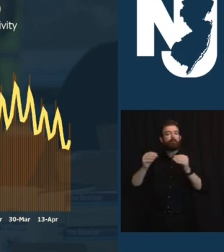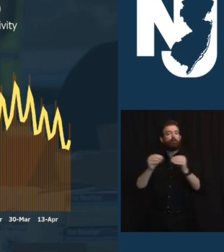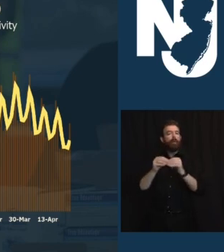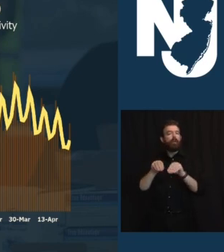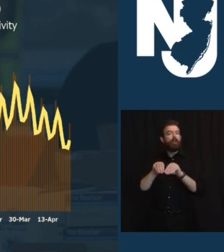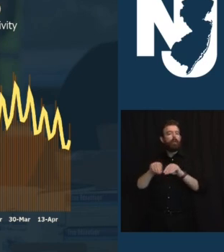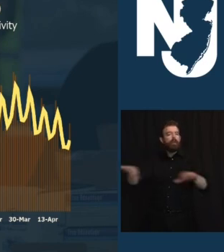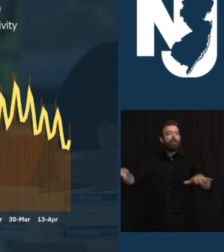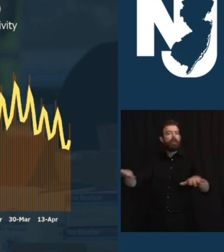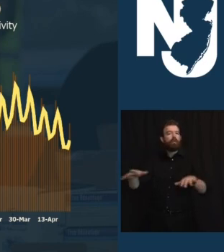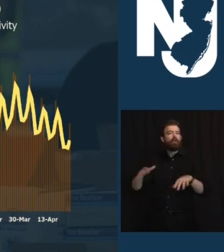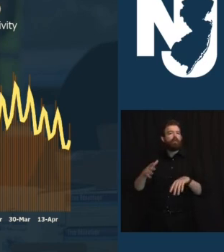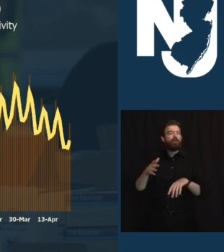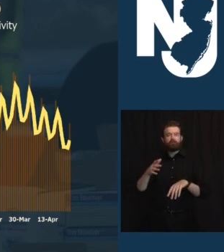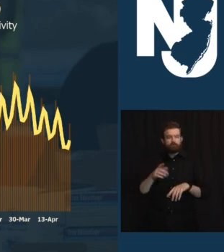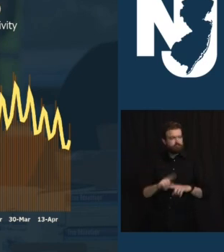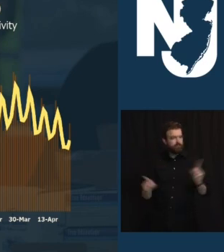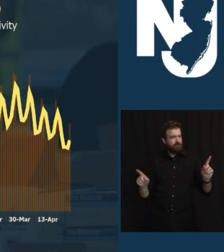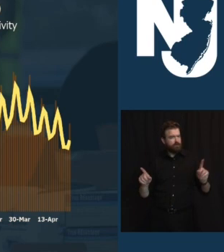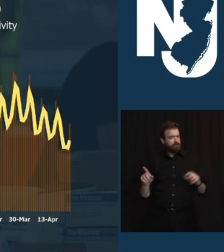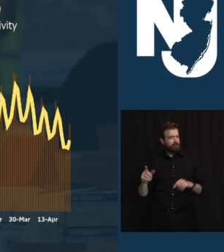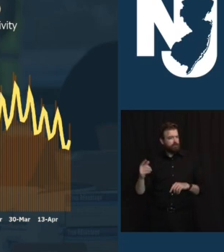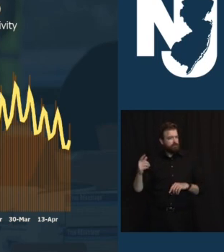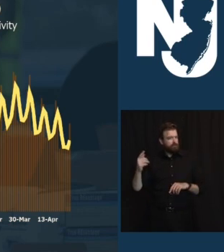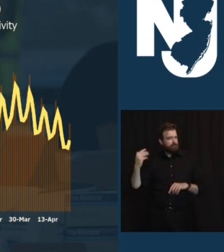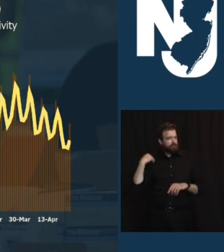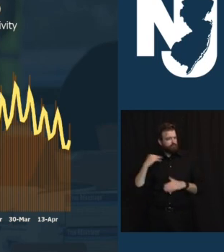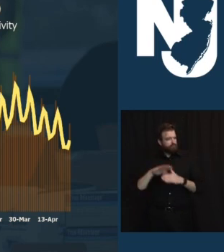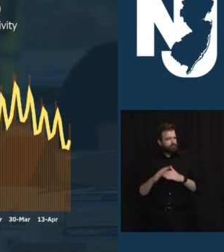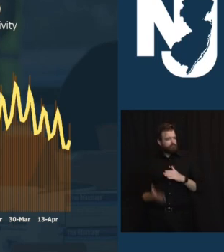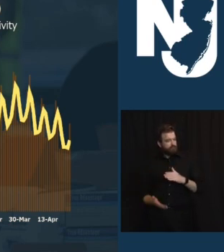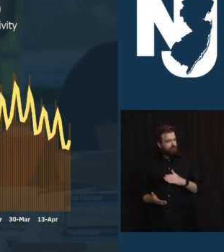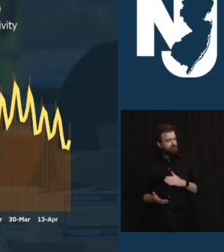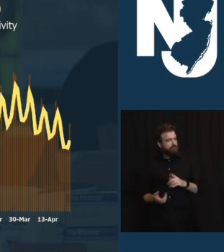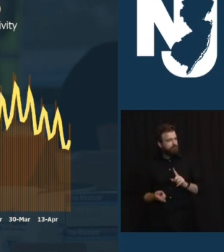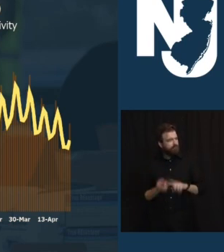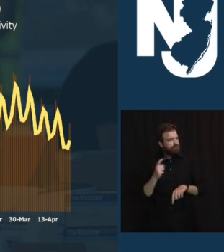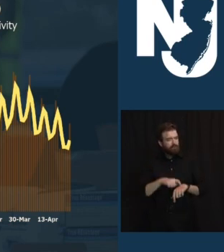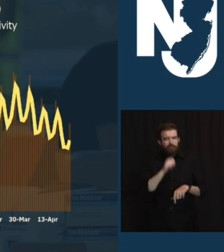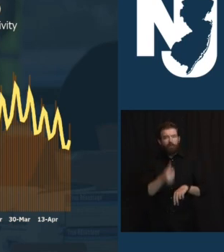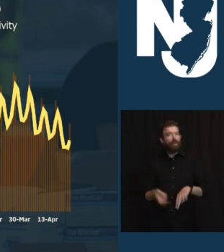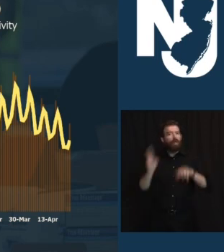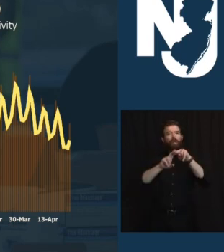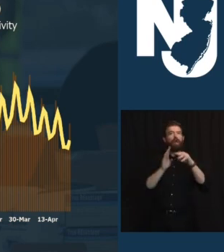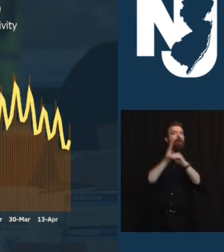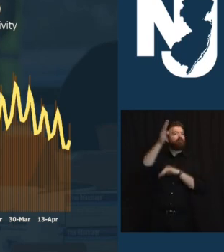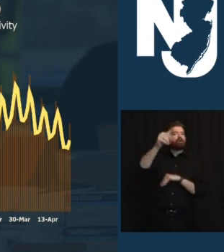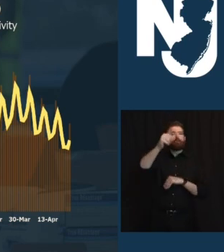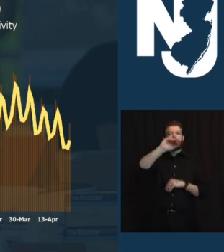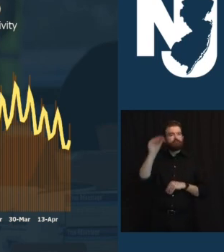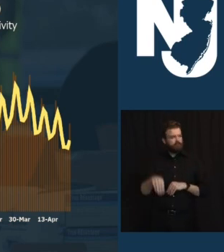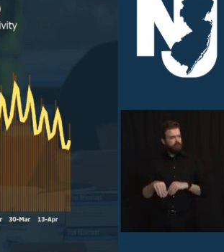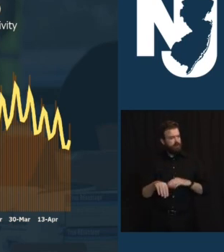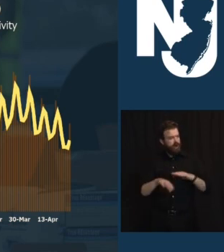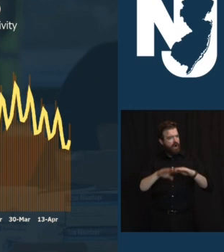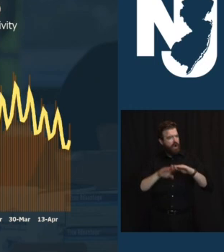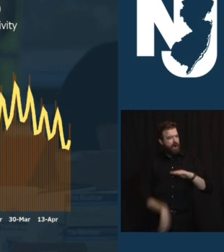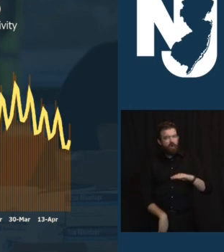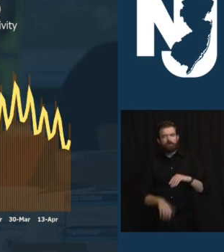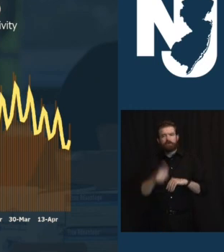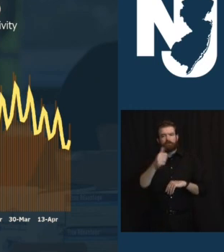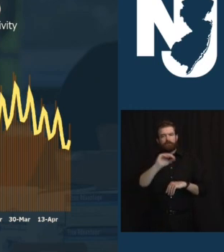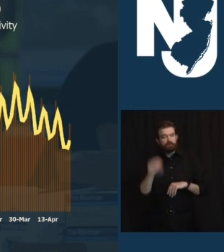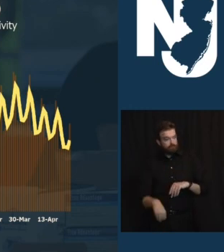weekend day, Judy, I can recall literally in months where we're below double digits. For all of last week,